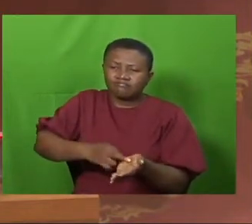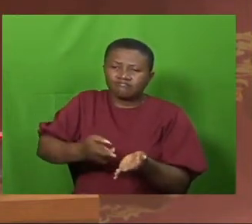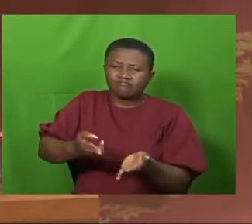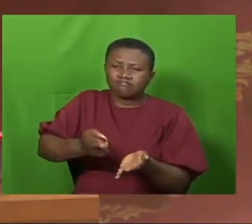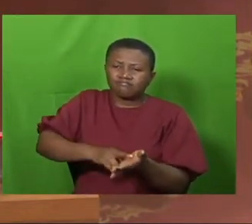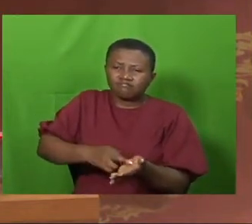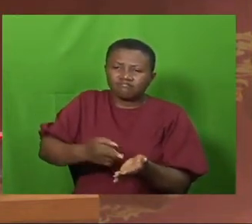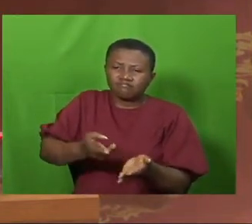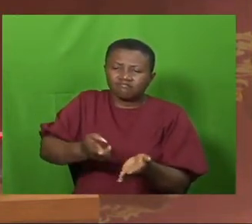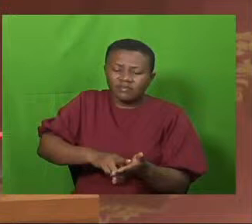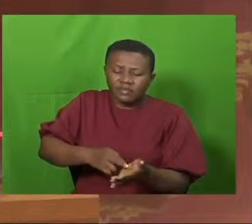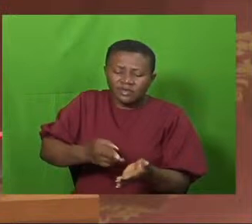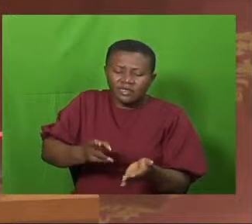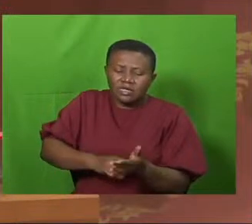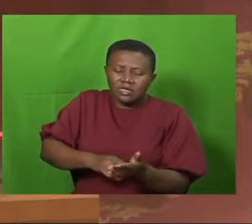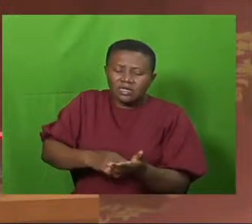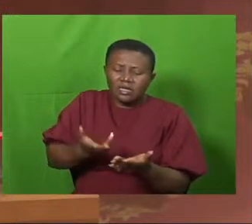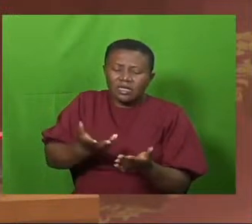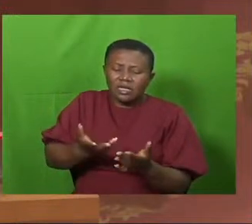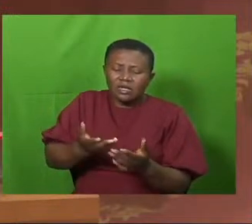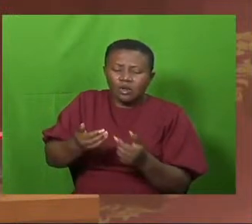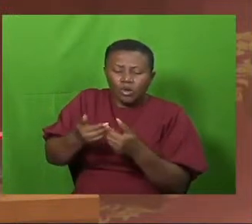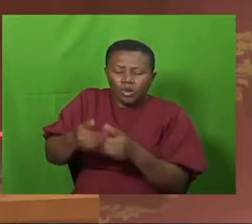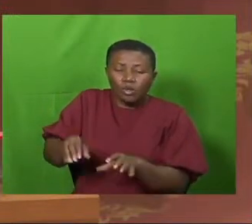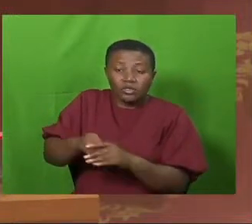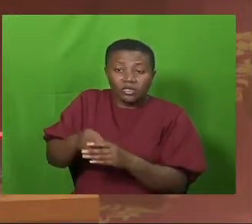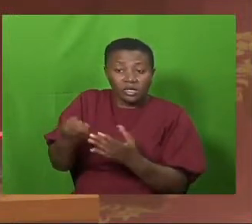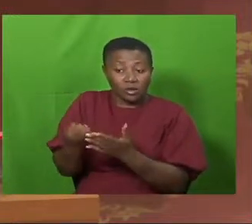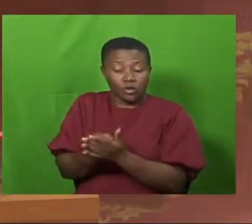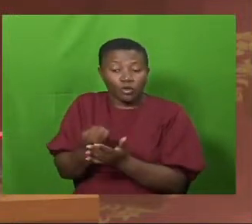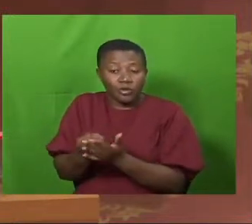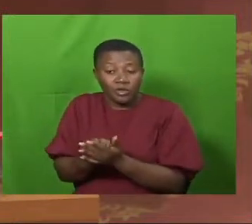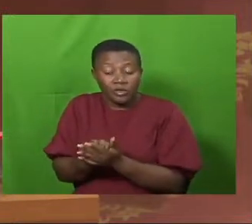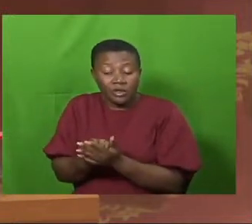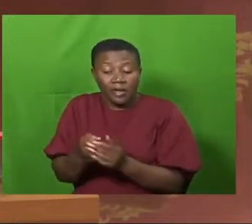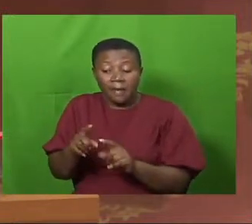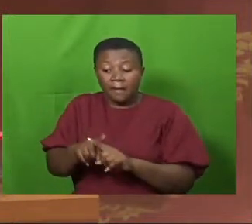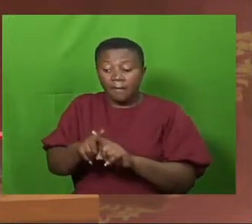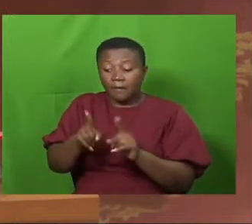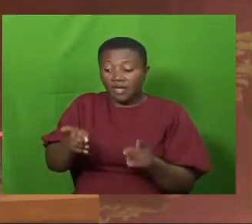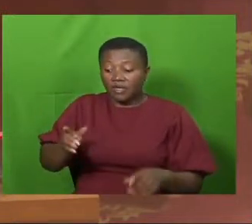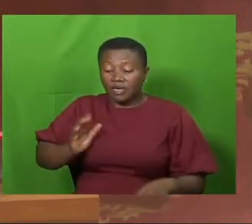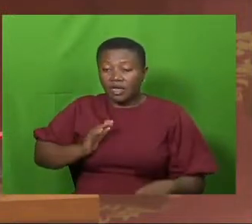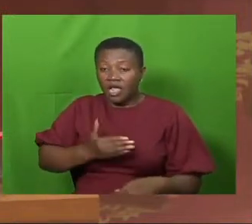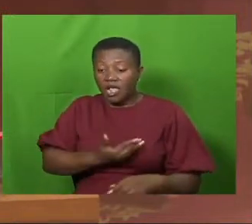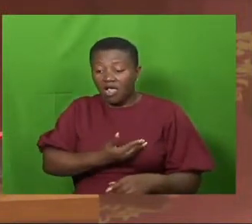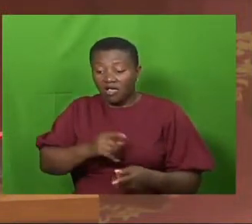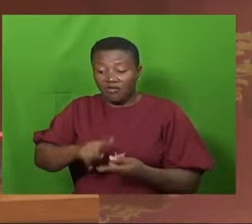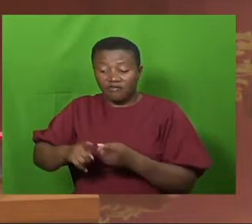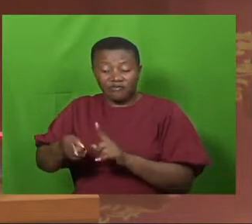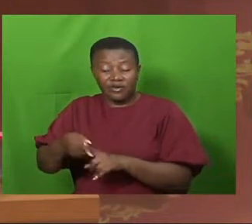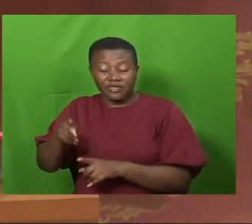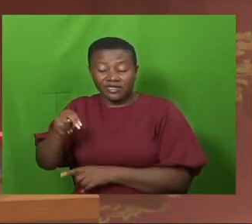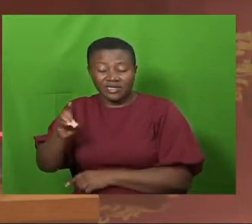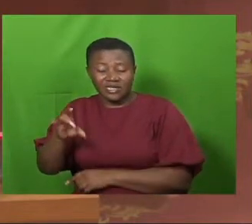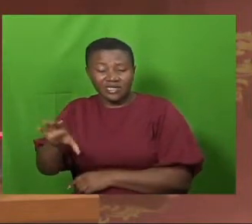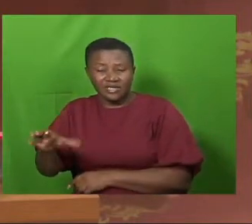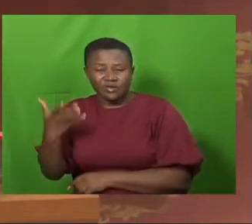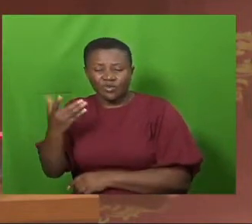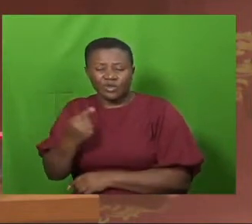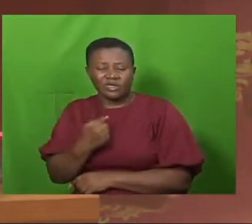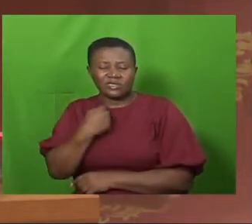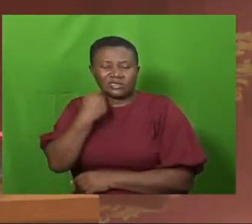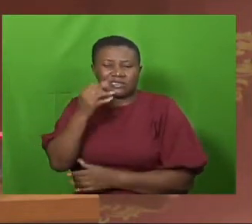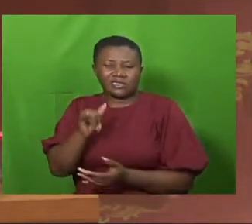downward trend in economic growth. Yet, our friends would want to create an impression that